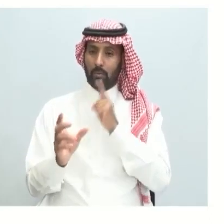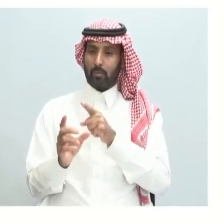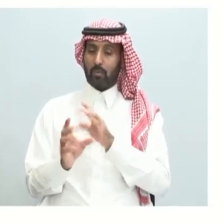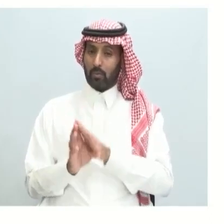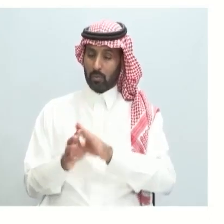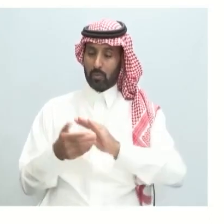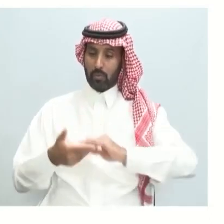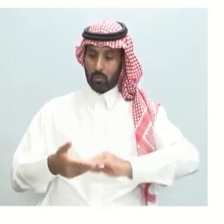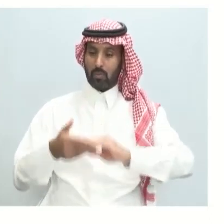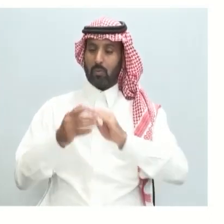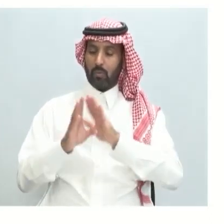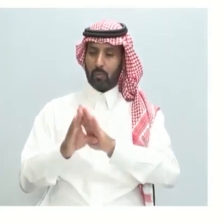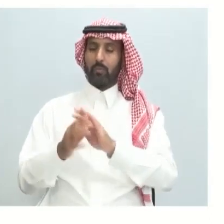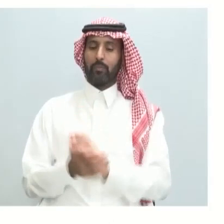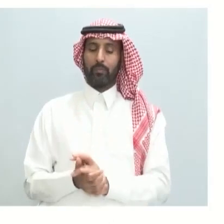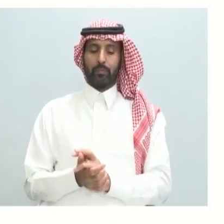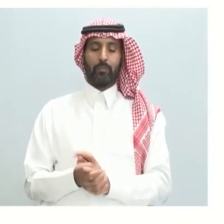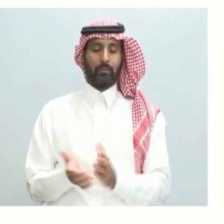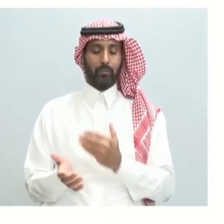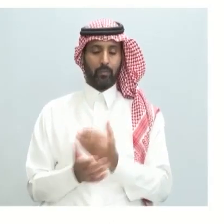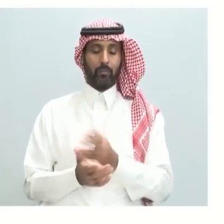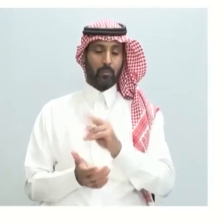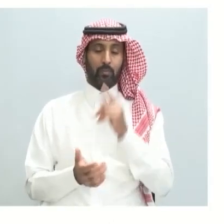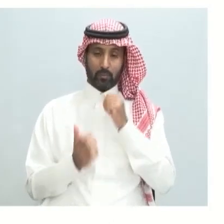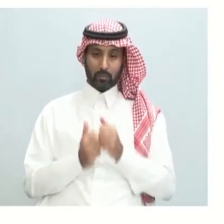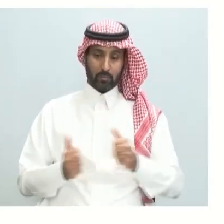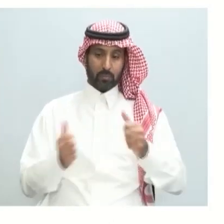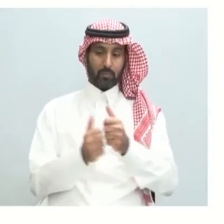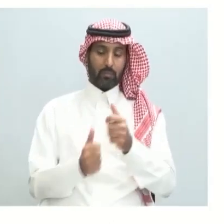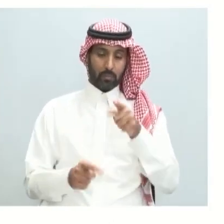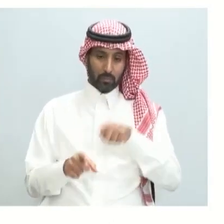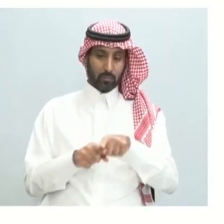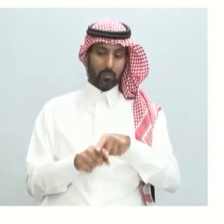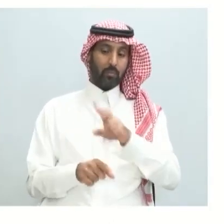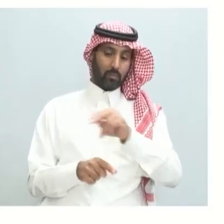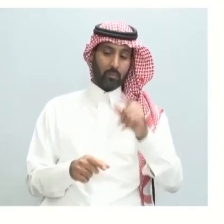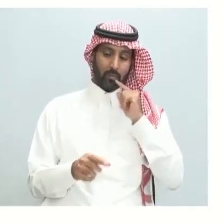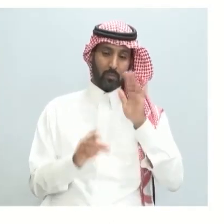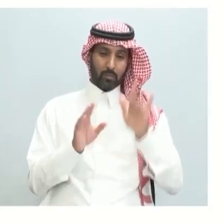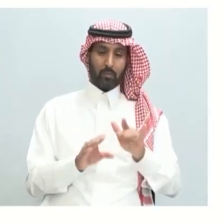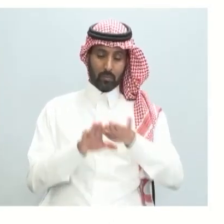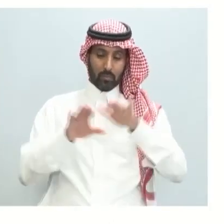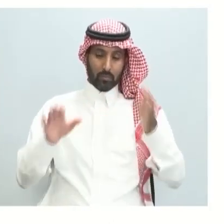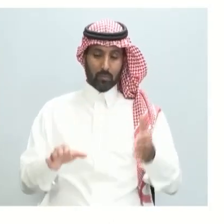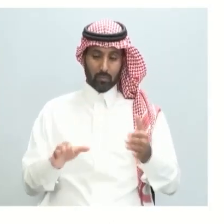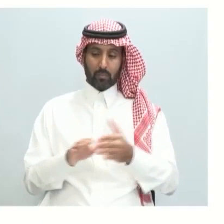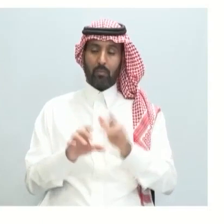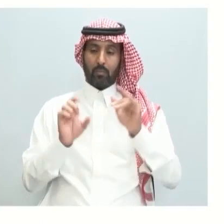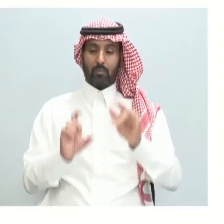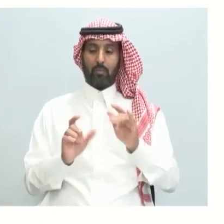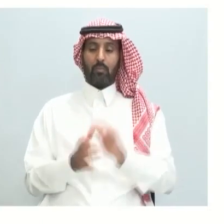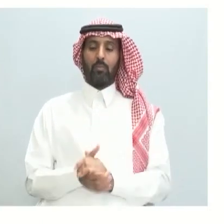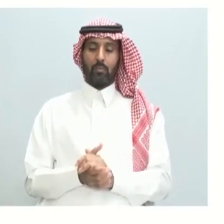someone, you keep giving them your support, such as family member or friend. Furniture, as I said before, the tables